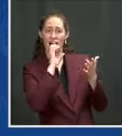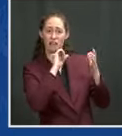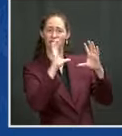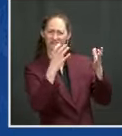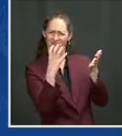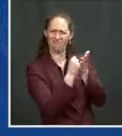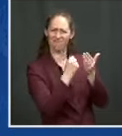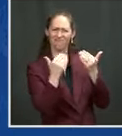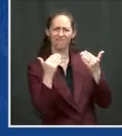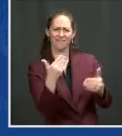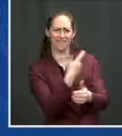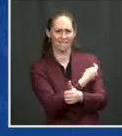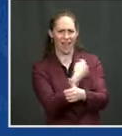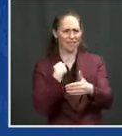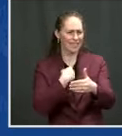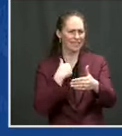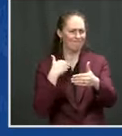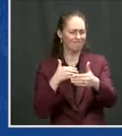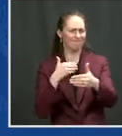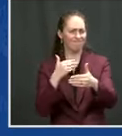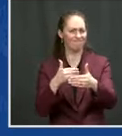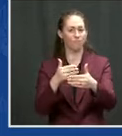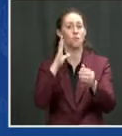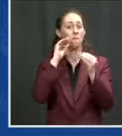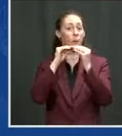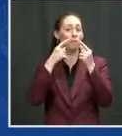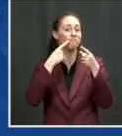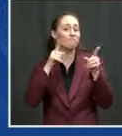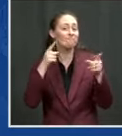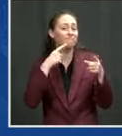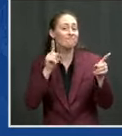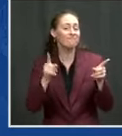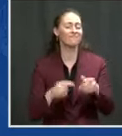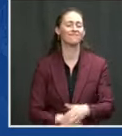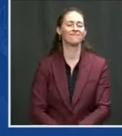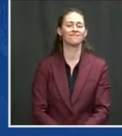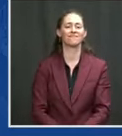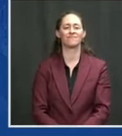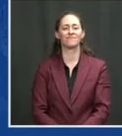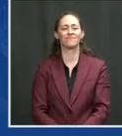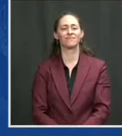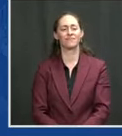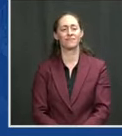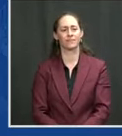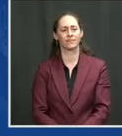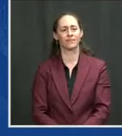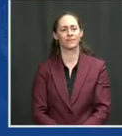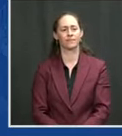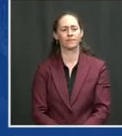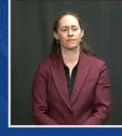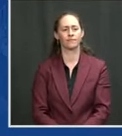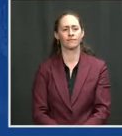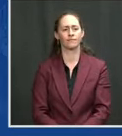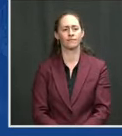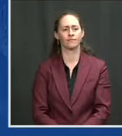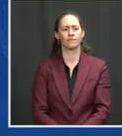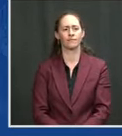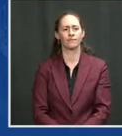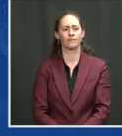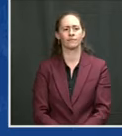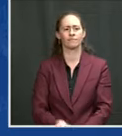steps to ensure that transportation is less of a barrier from May 24th through July